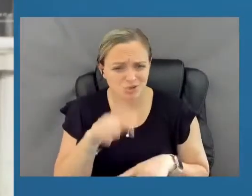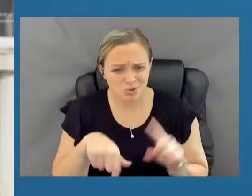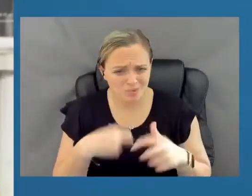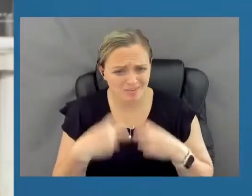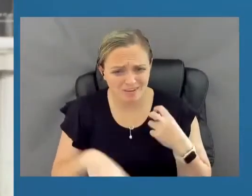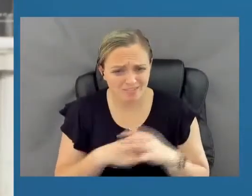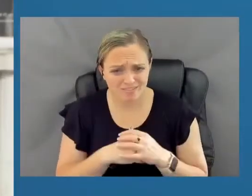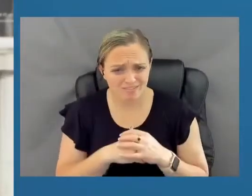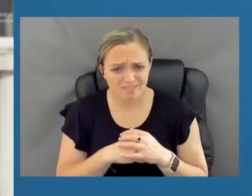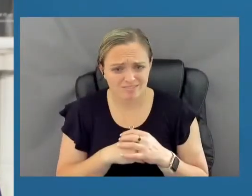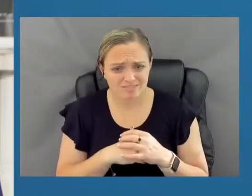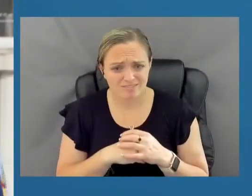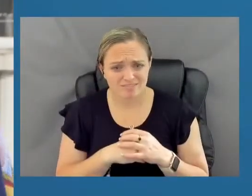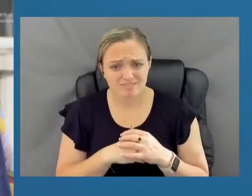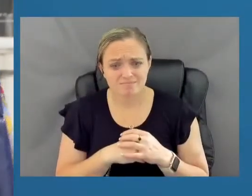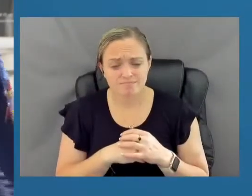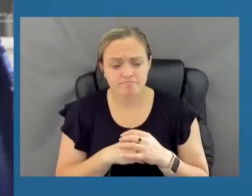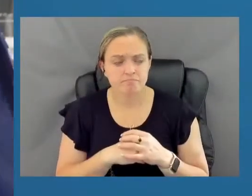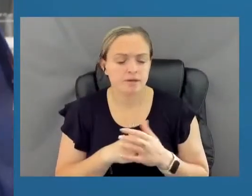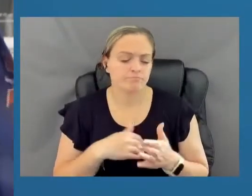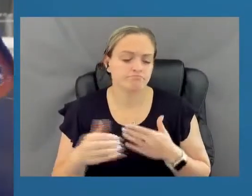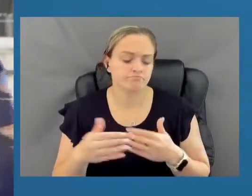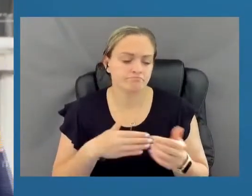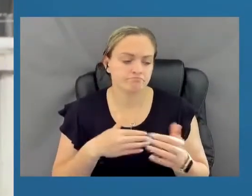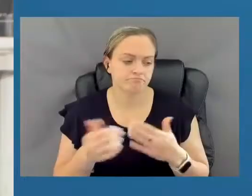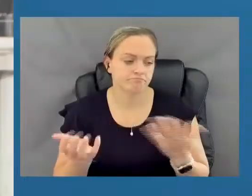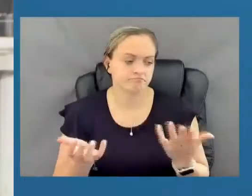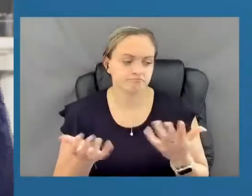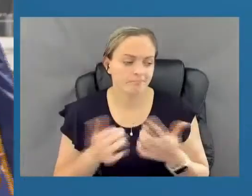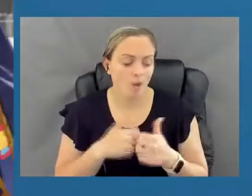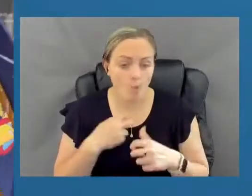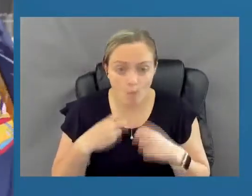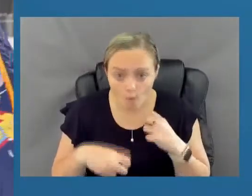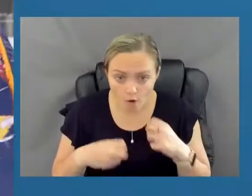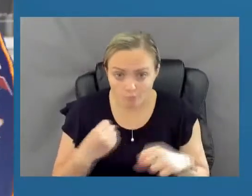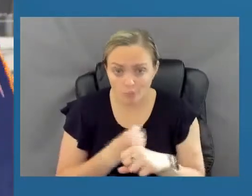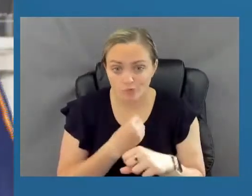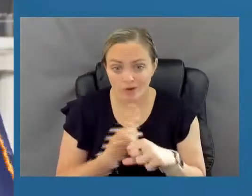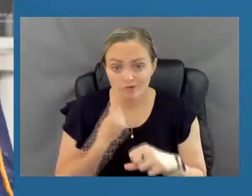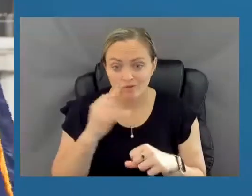be this hard. But no matter how hard we fight for renewables,